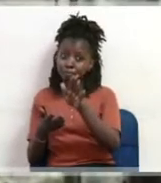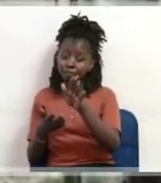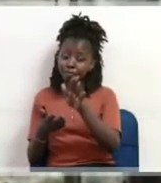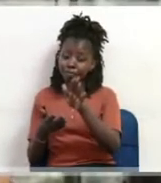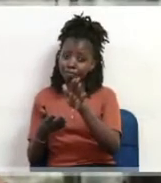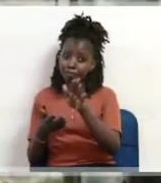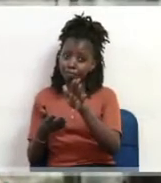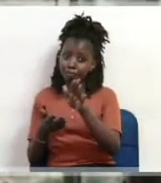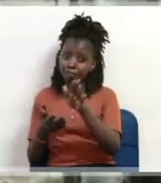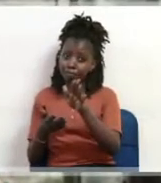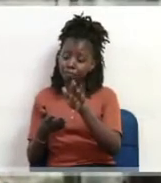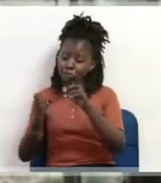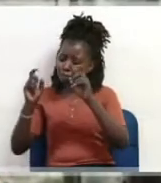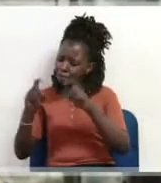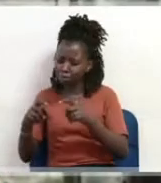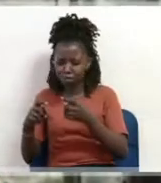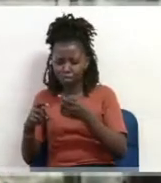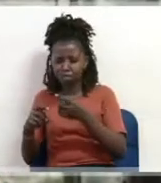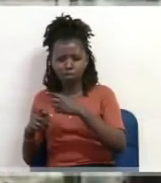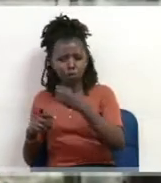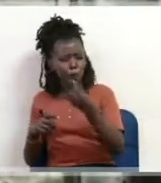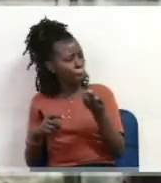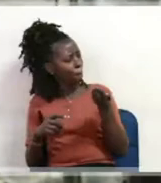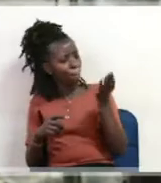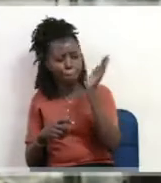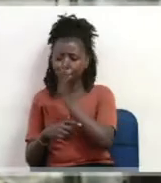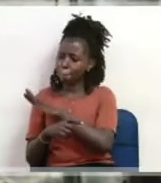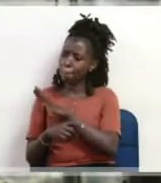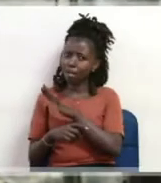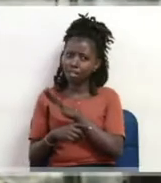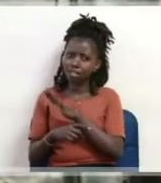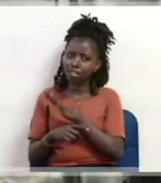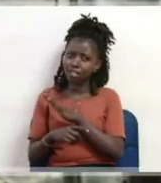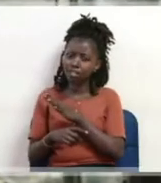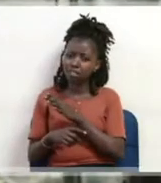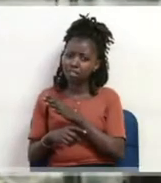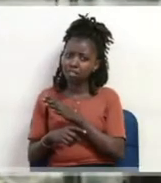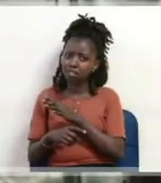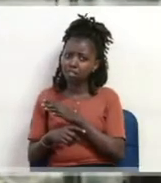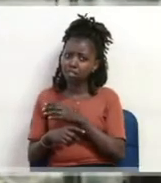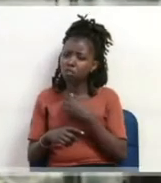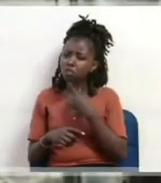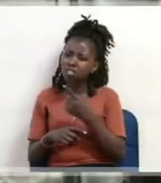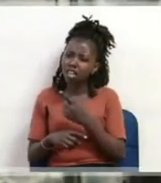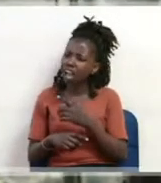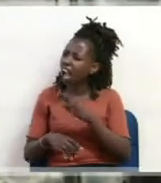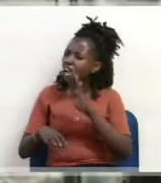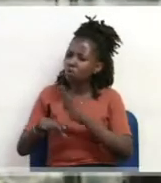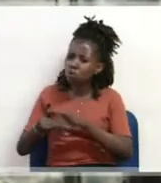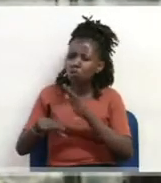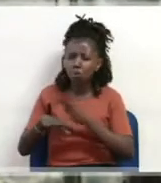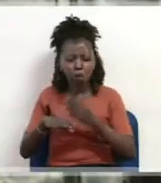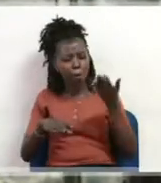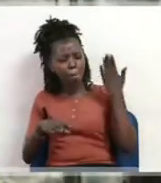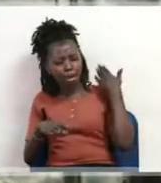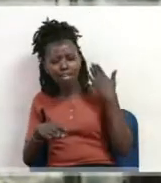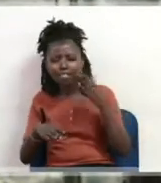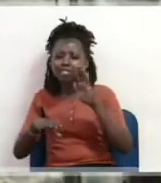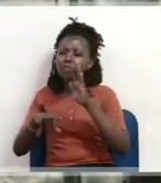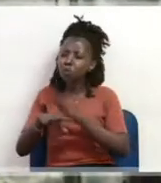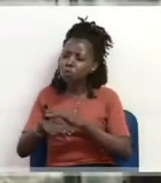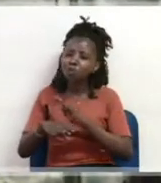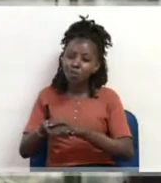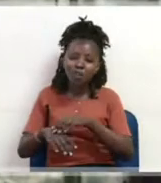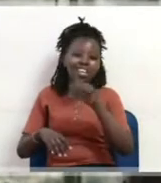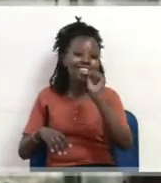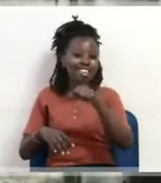back. I don't know whether you mean it. When you lament, oh, it used to be so good. You know, I was thinking about, oh, yes, it used to